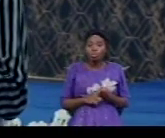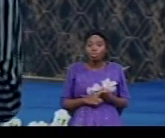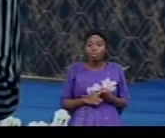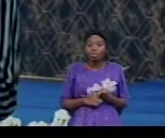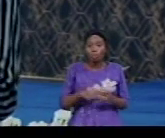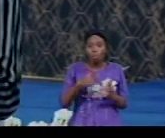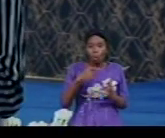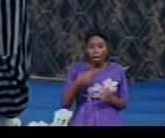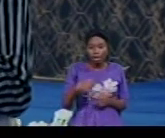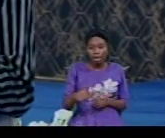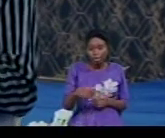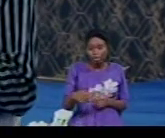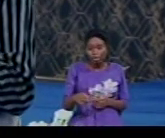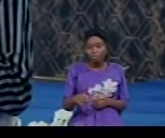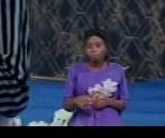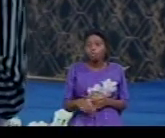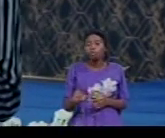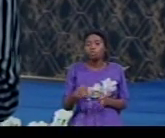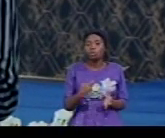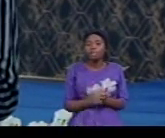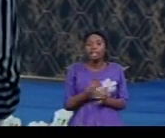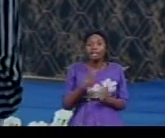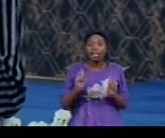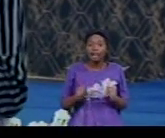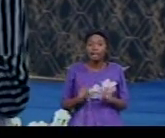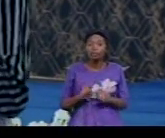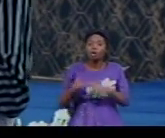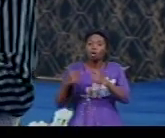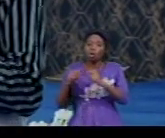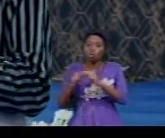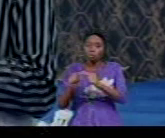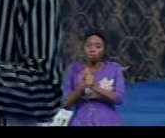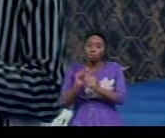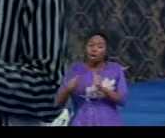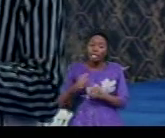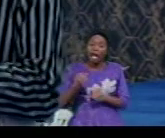program, so I can meet up with other activities